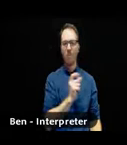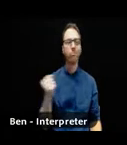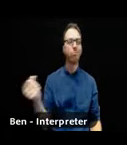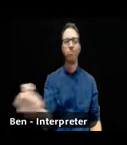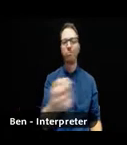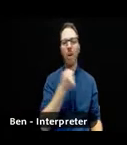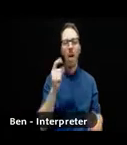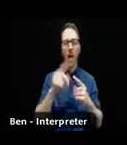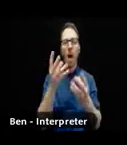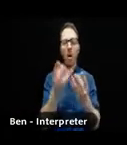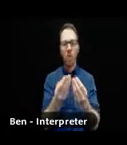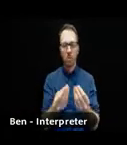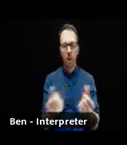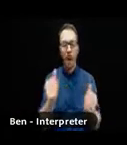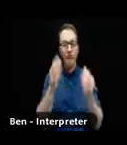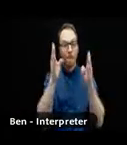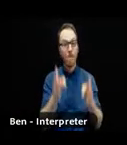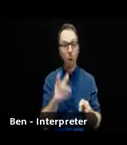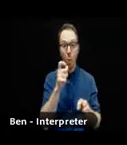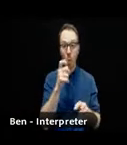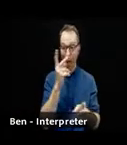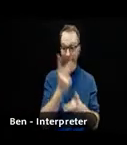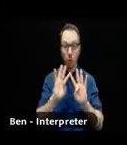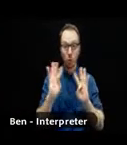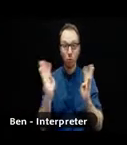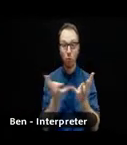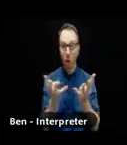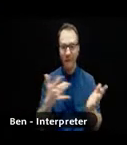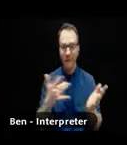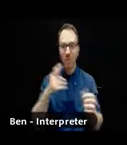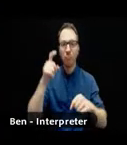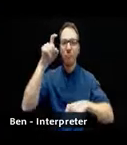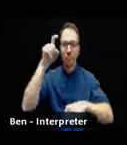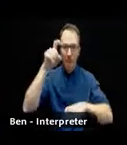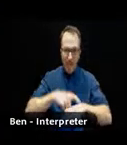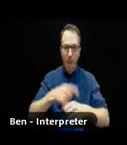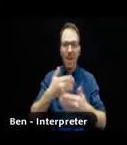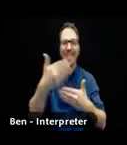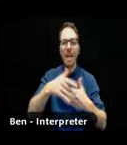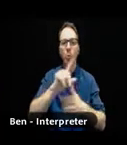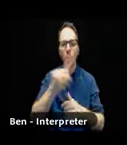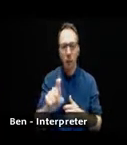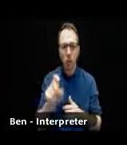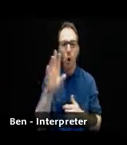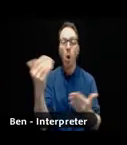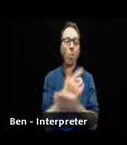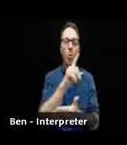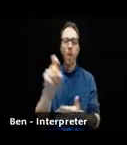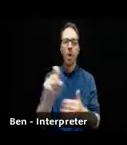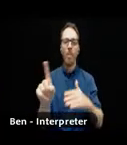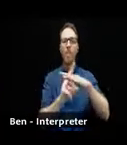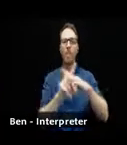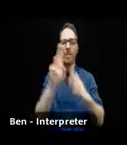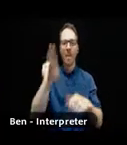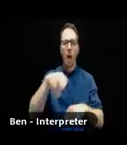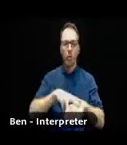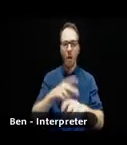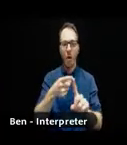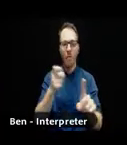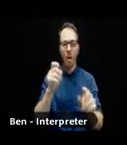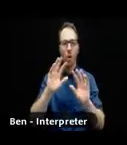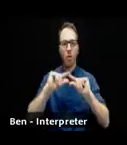resolution, until the person keeping the circle feels that it's time to ask the next question or that a new question arises naturally from the group.